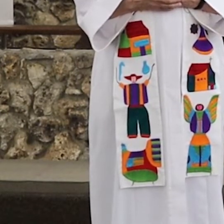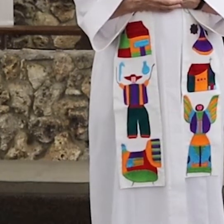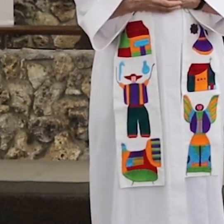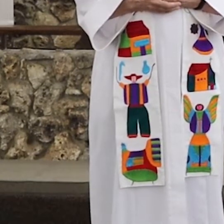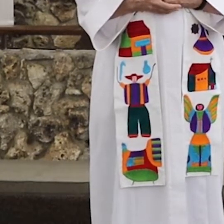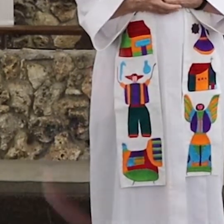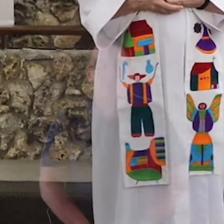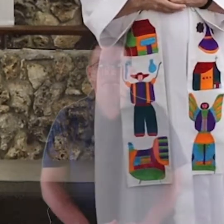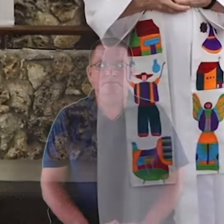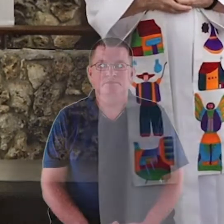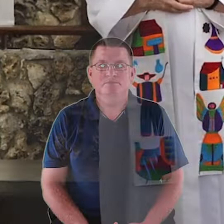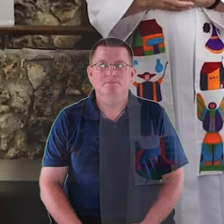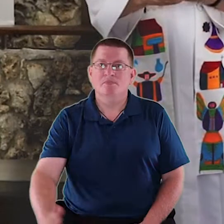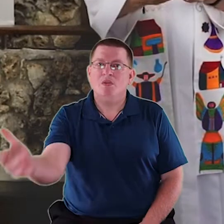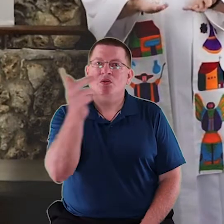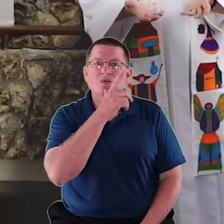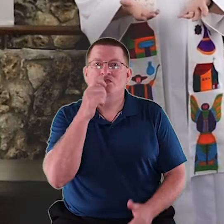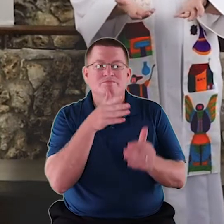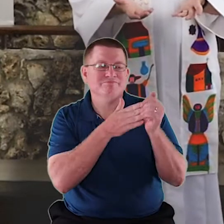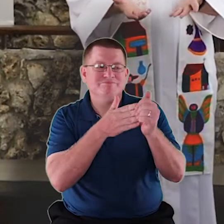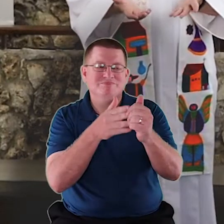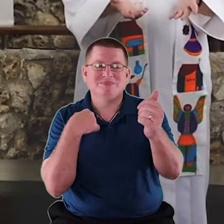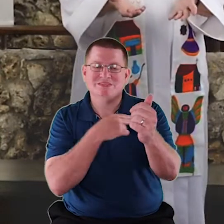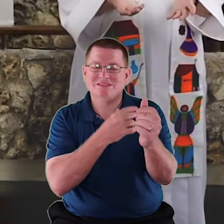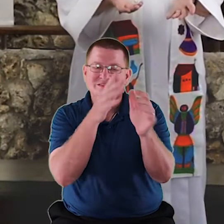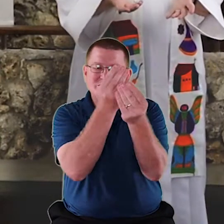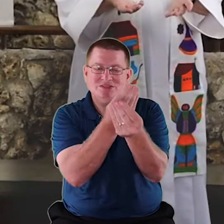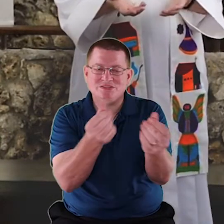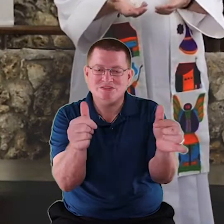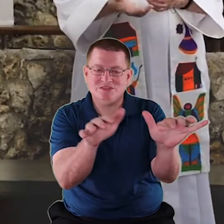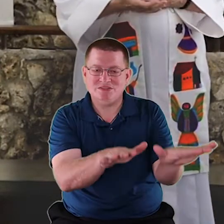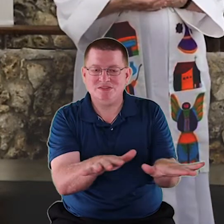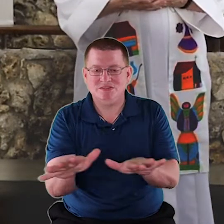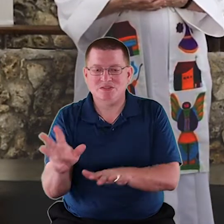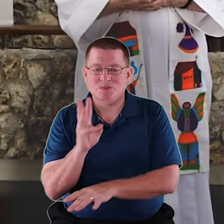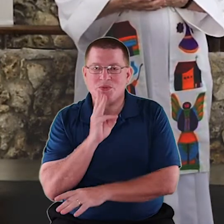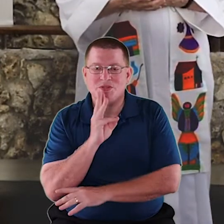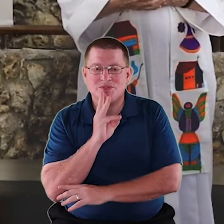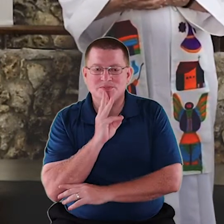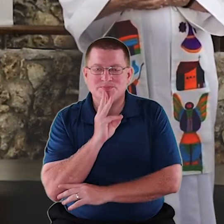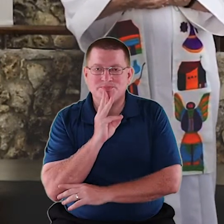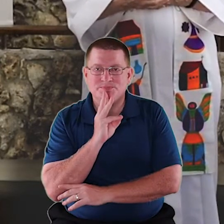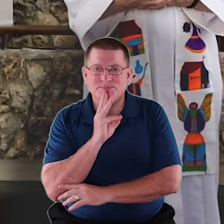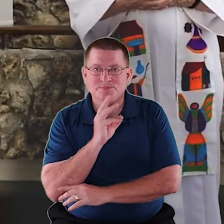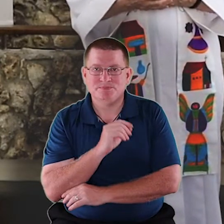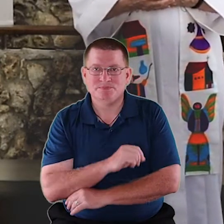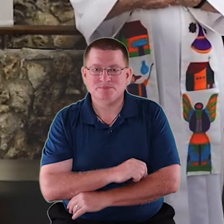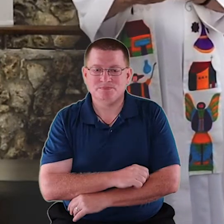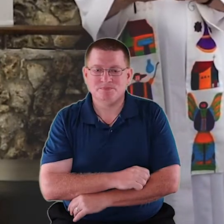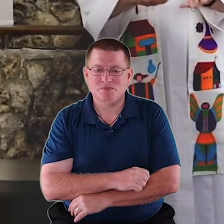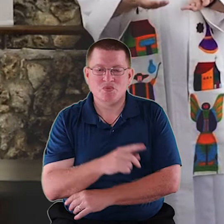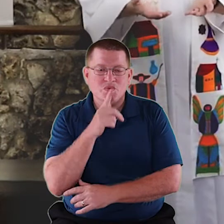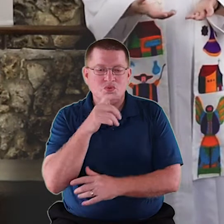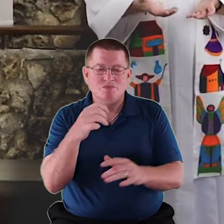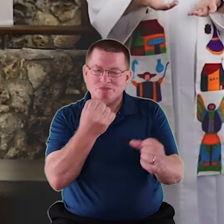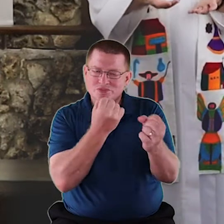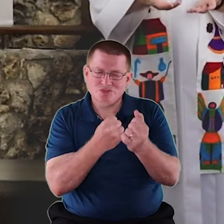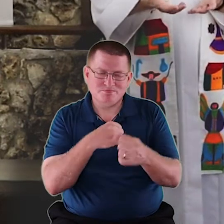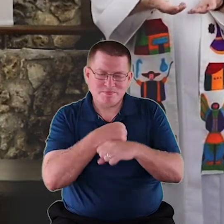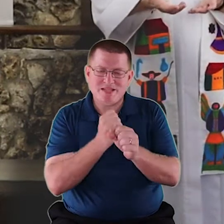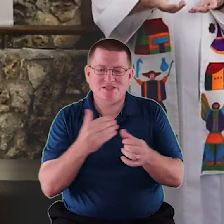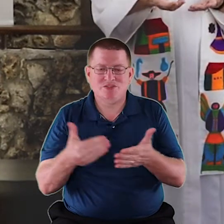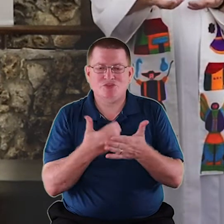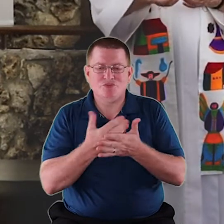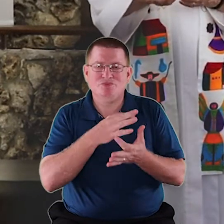The Lord is our shepherd, who leads us to still waters. The Lord is our shepherd, who restores